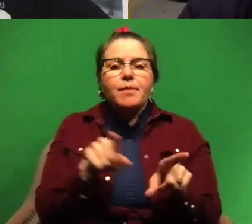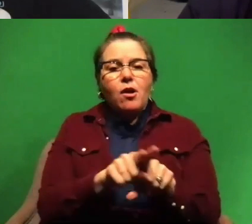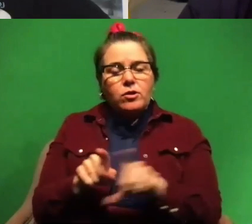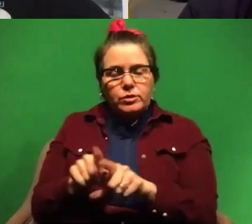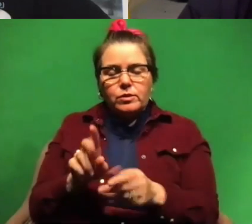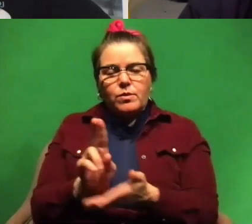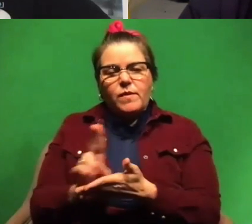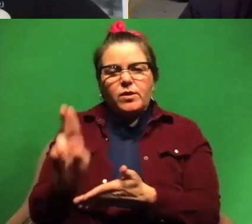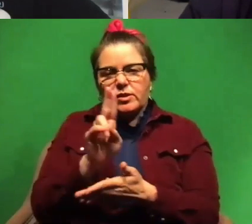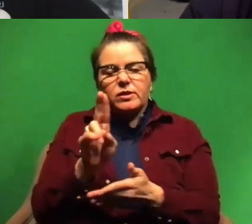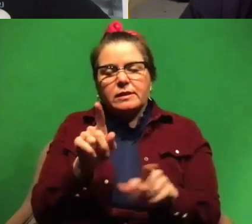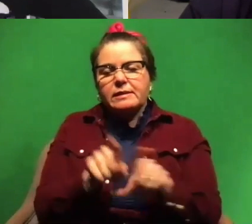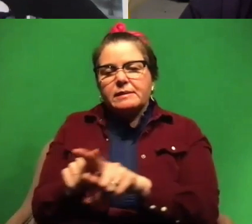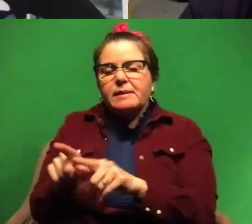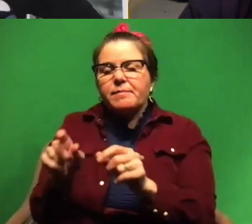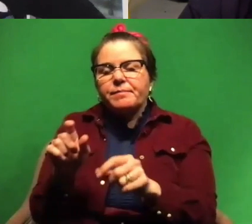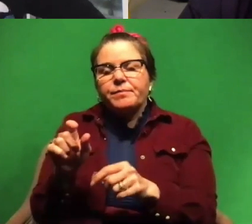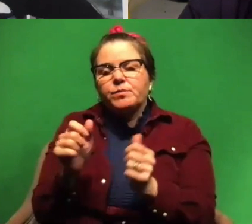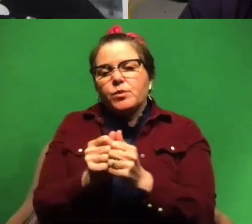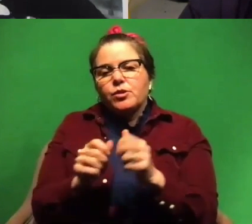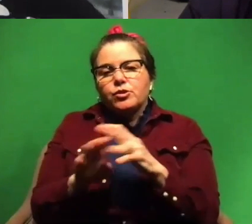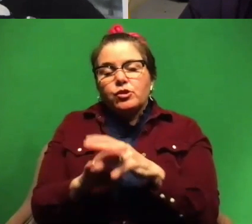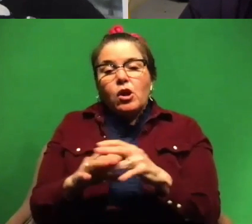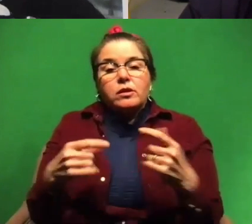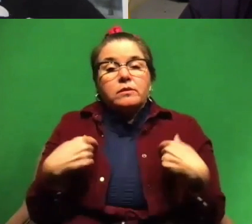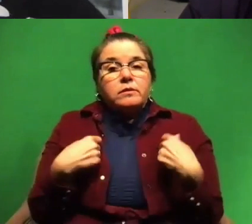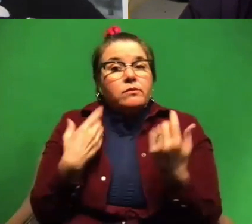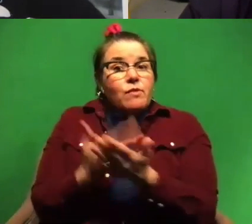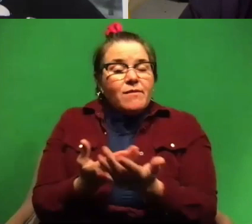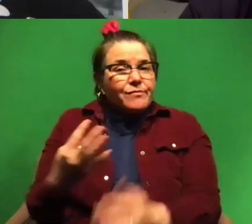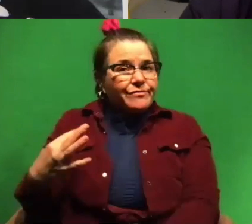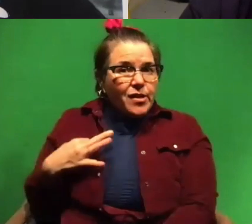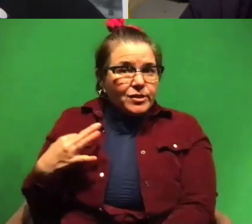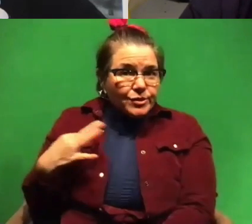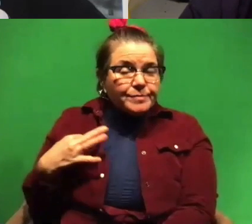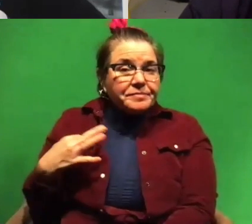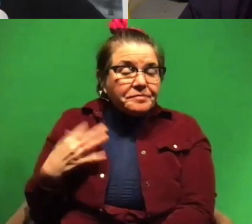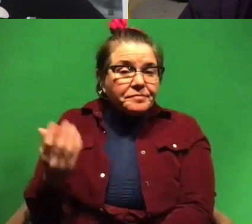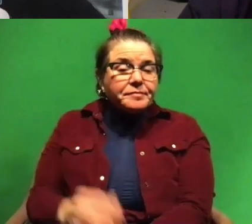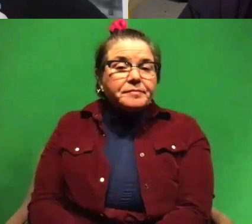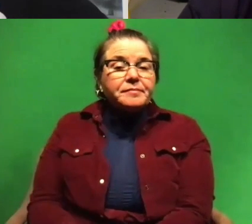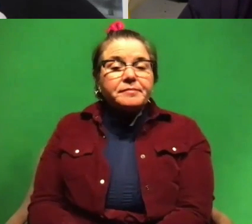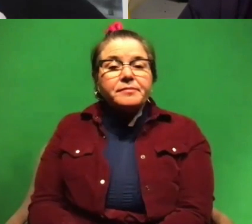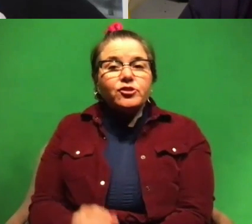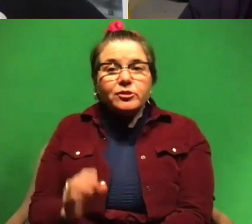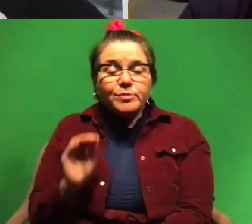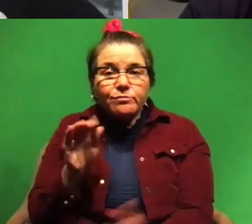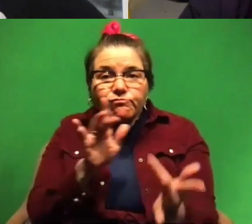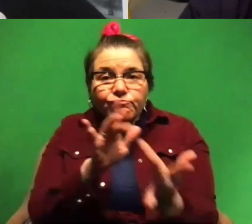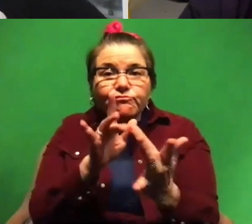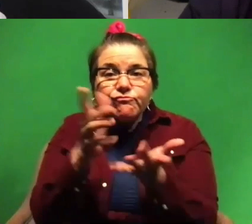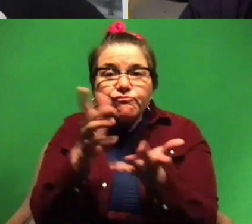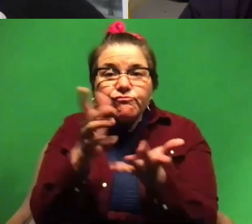university that was working with sharks. But basically, I got to where I am through volunteering and through just putting myself out there into